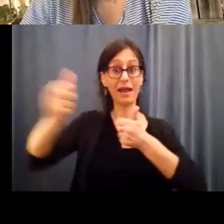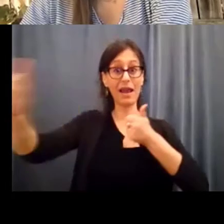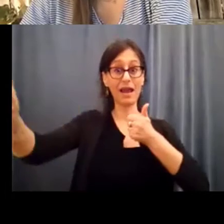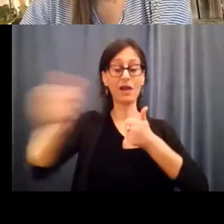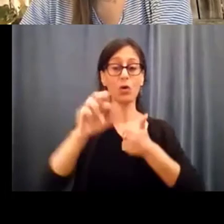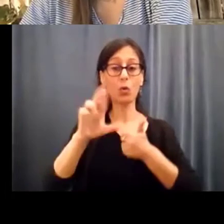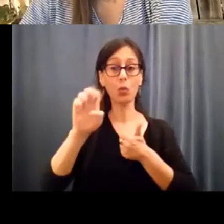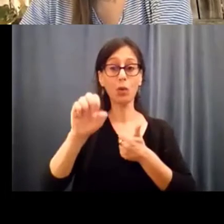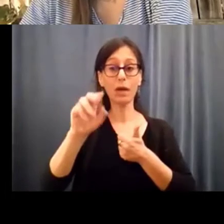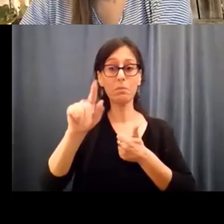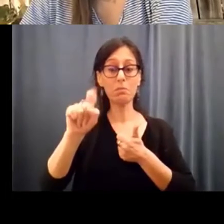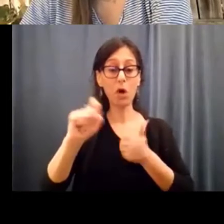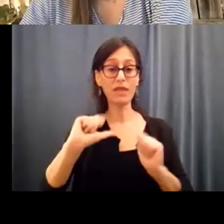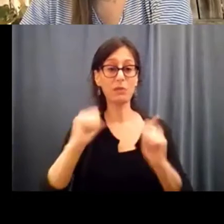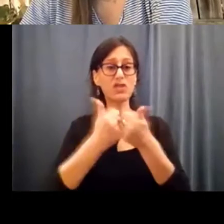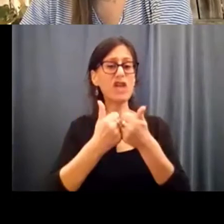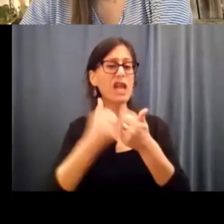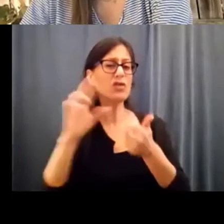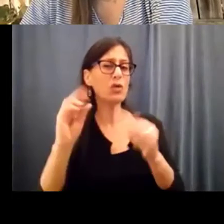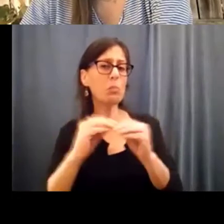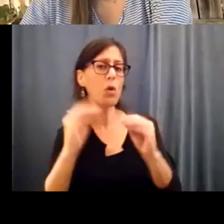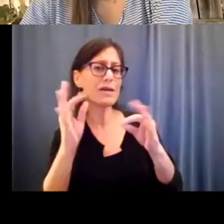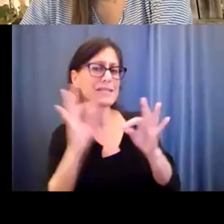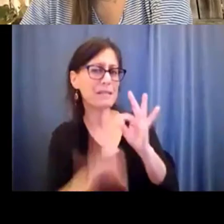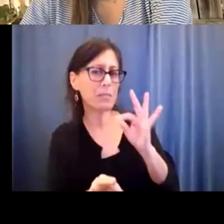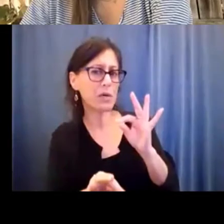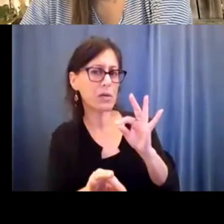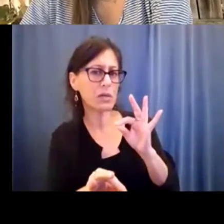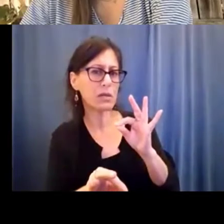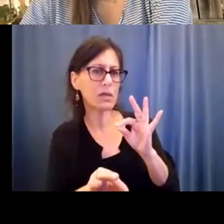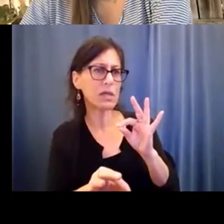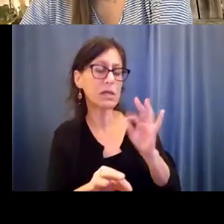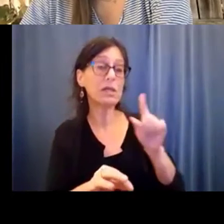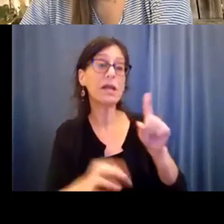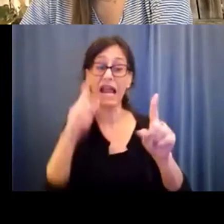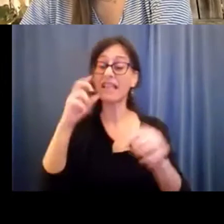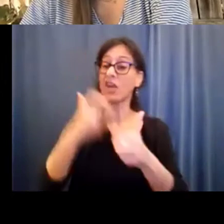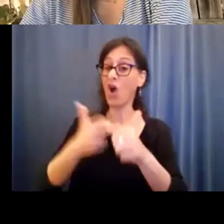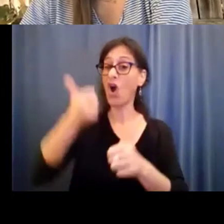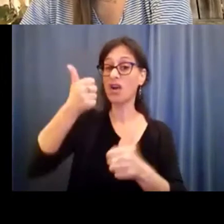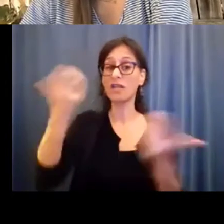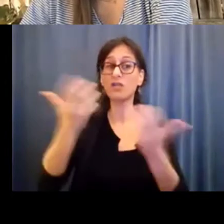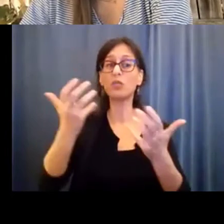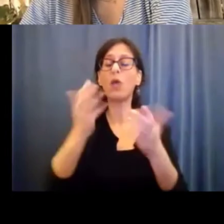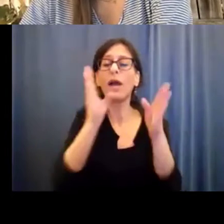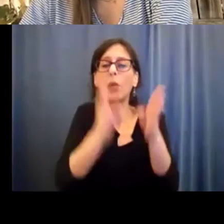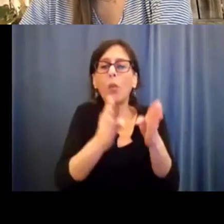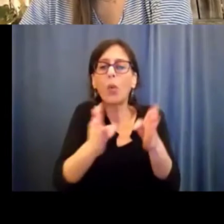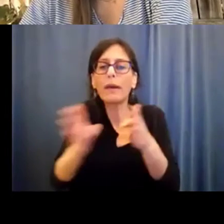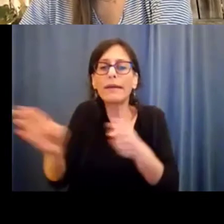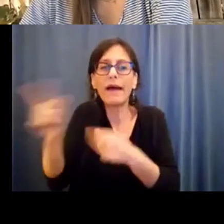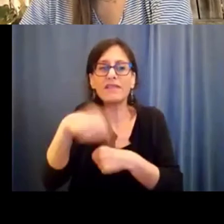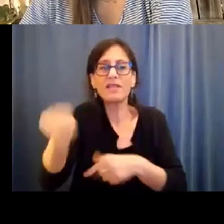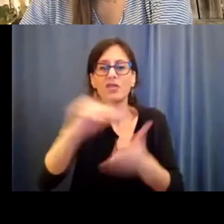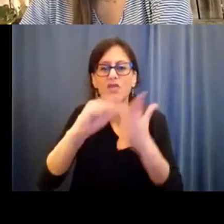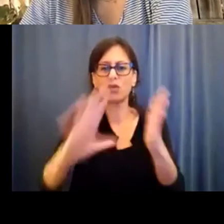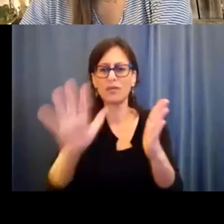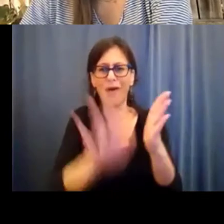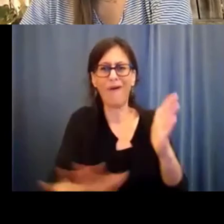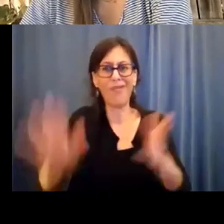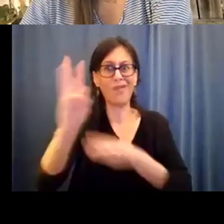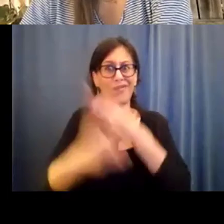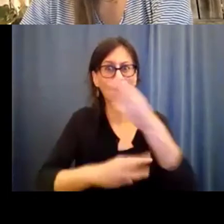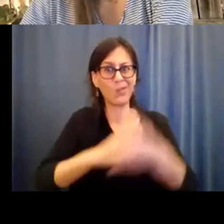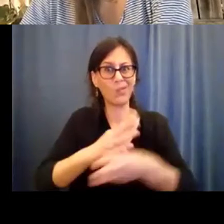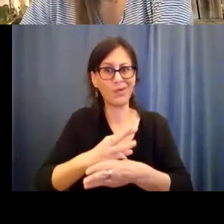were surprisingly challenging or easier than you thought they'd be? So for the hardest part is organizing my students from across